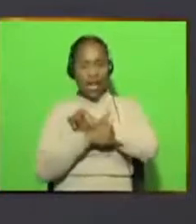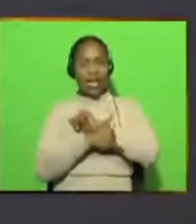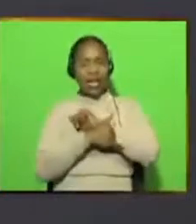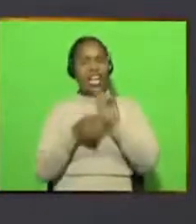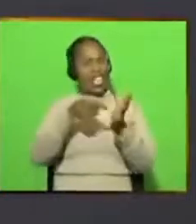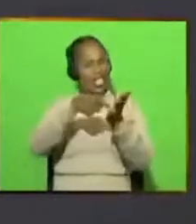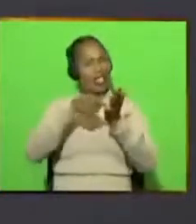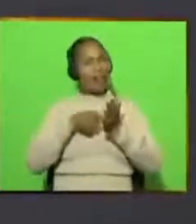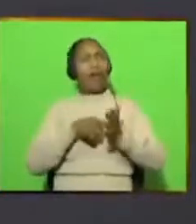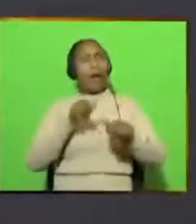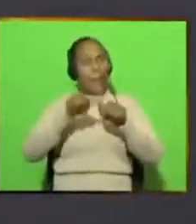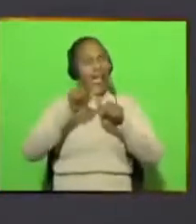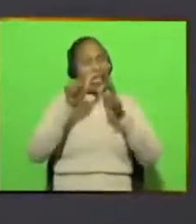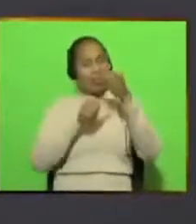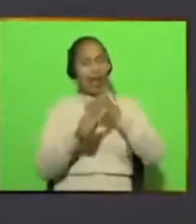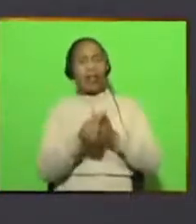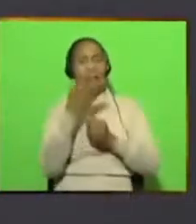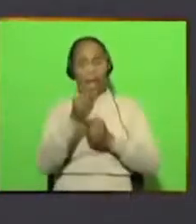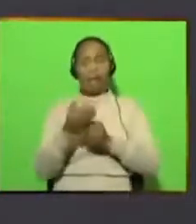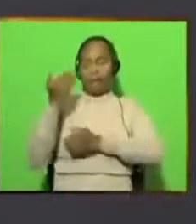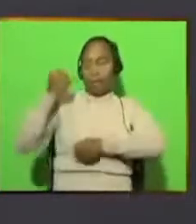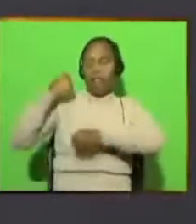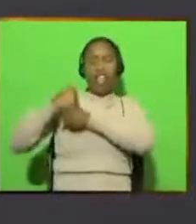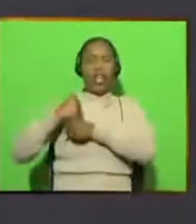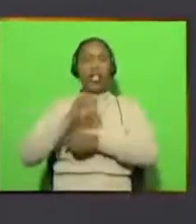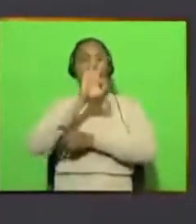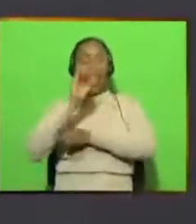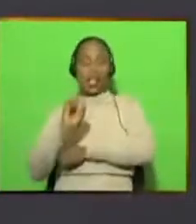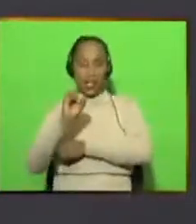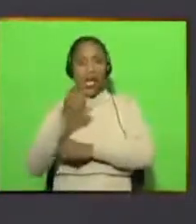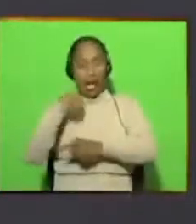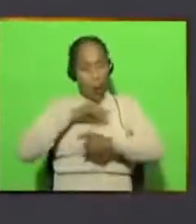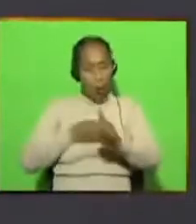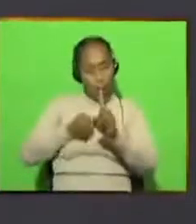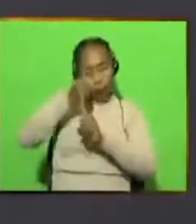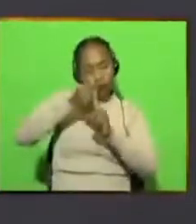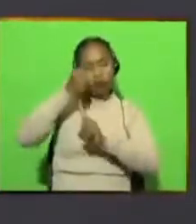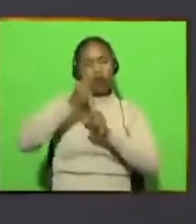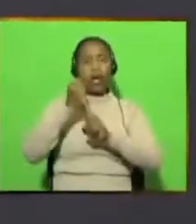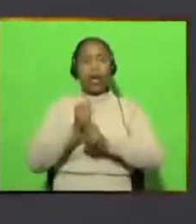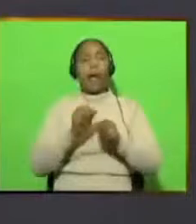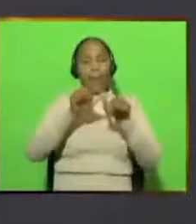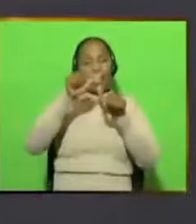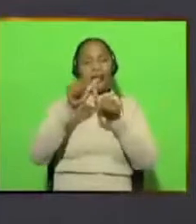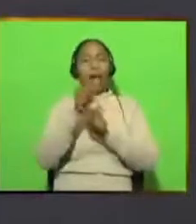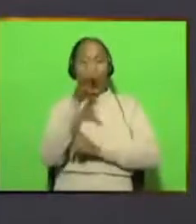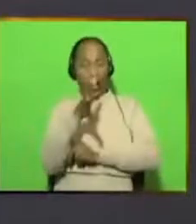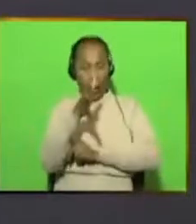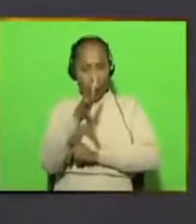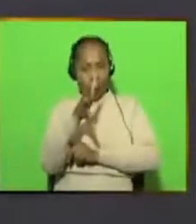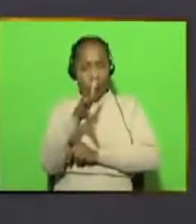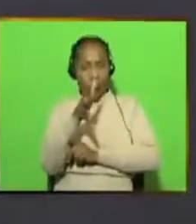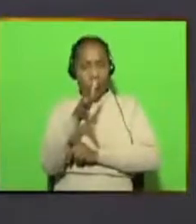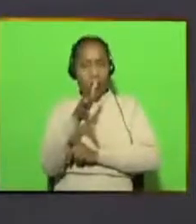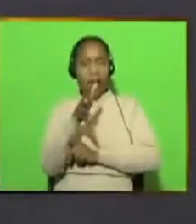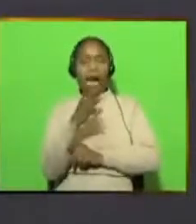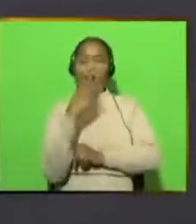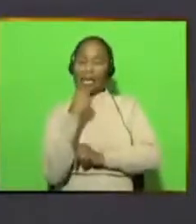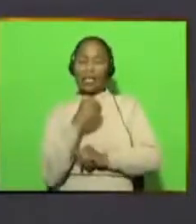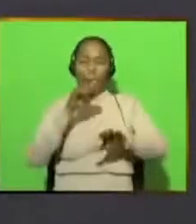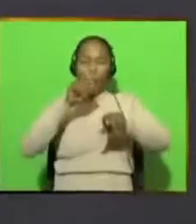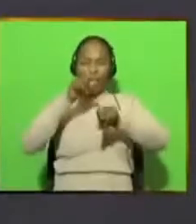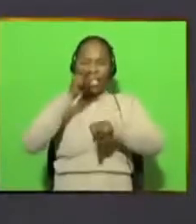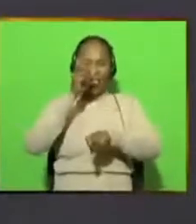in the last 30 years, and we will charter a way forward for a better 30 years? It asks us the more difficult question that